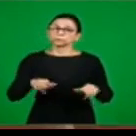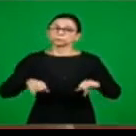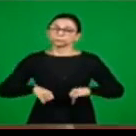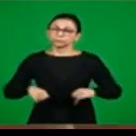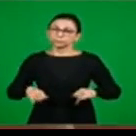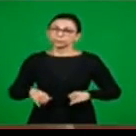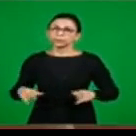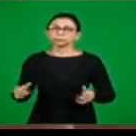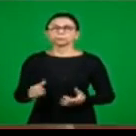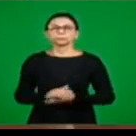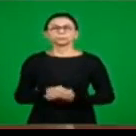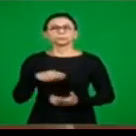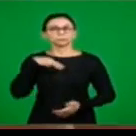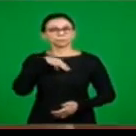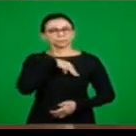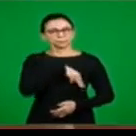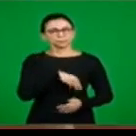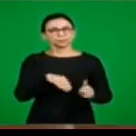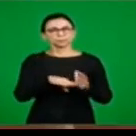find